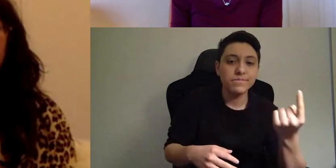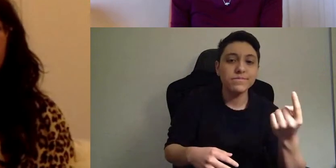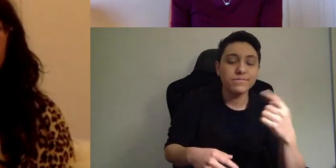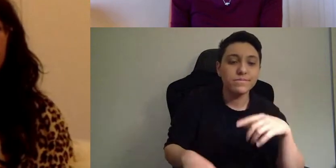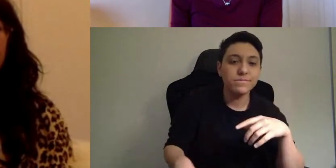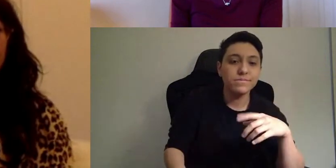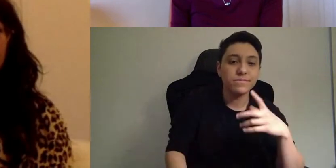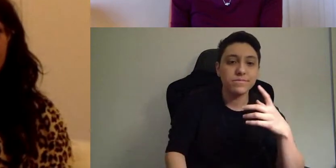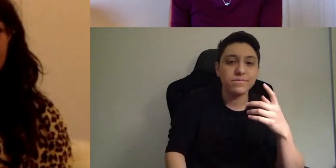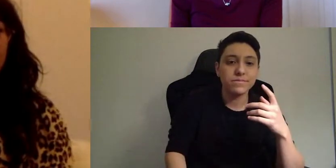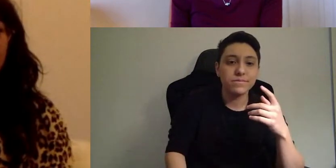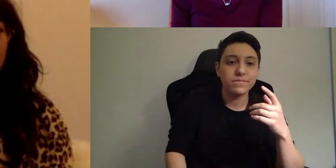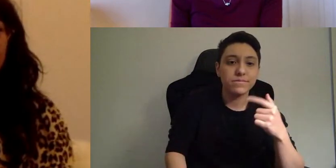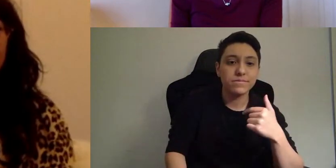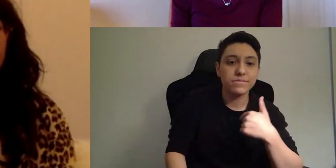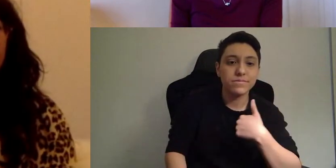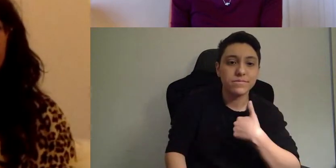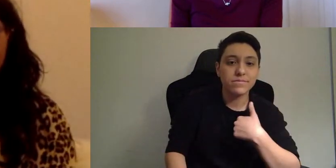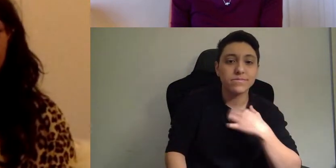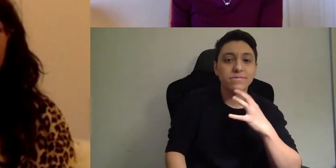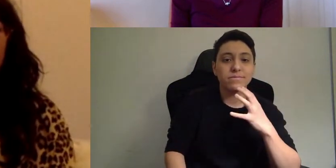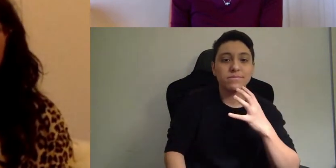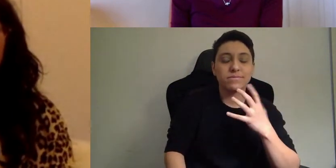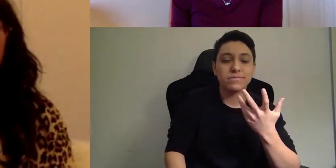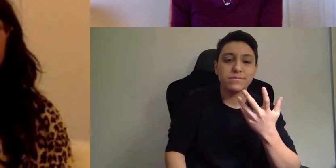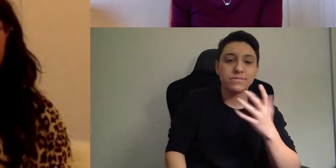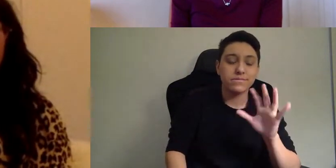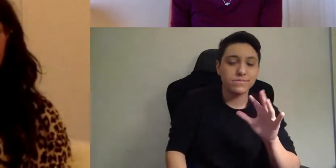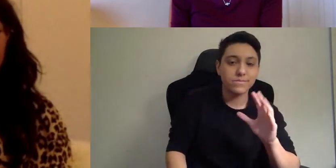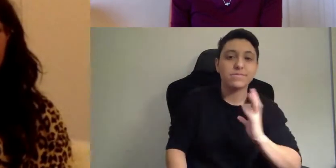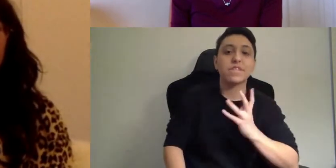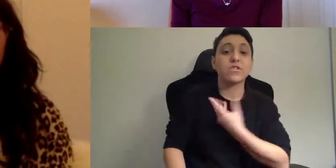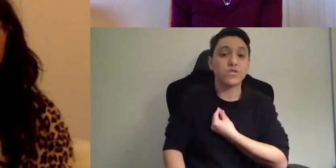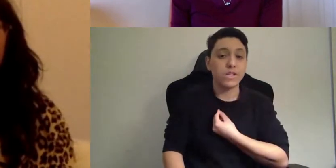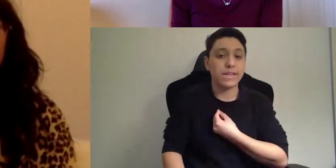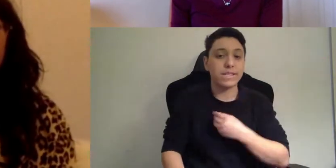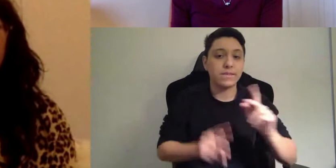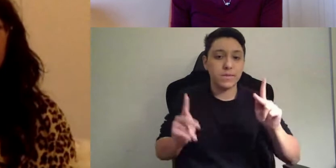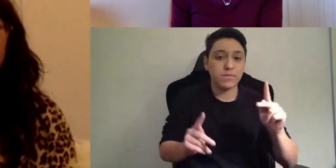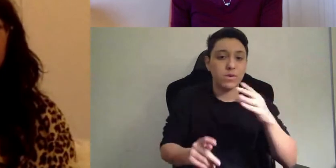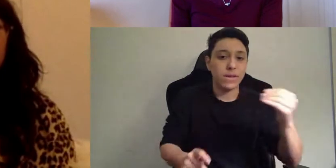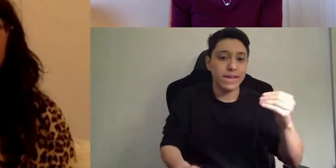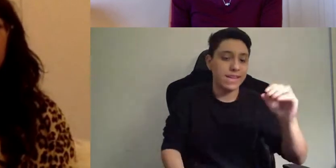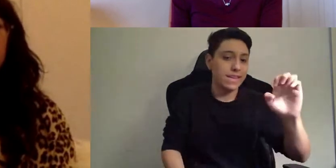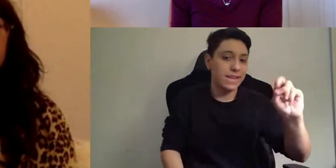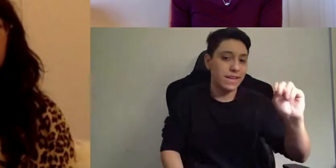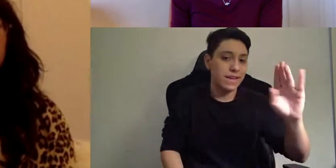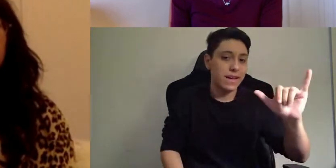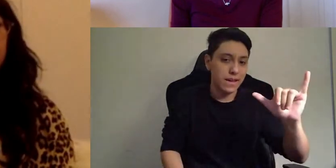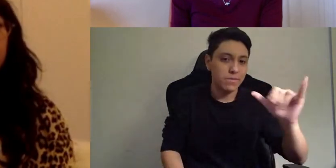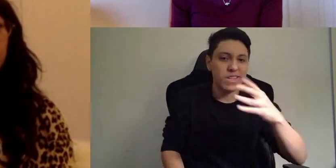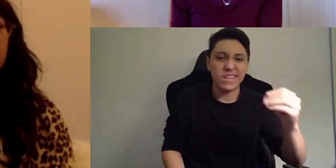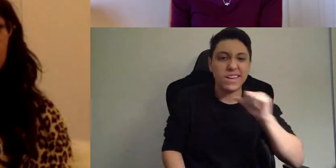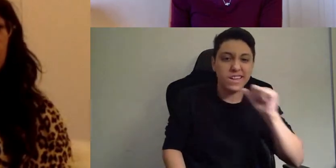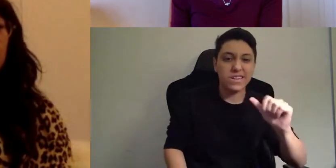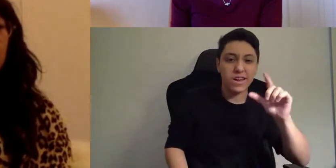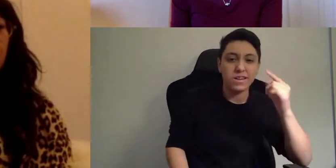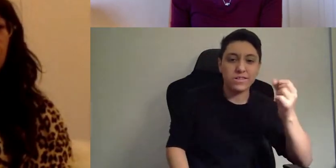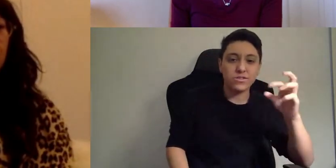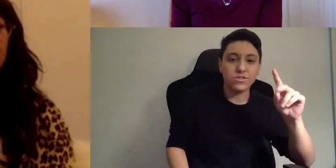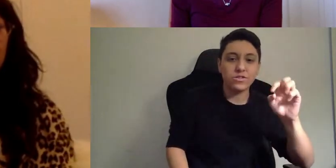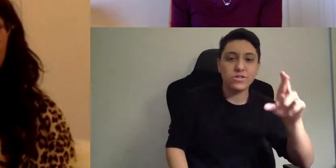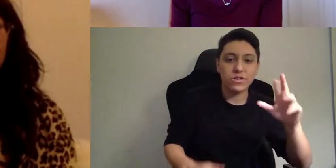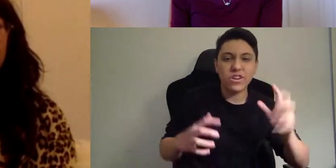one, as trans folks and non-binary folks and other gender non-conforming folks, we just have a different set